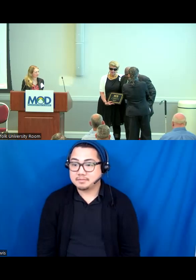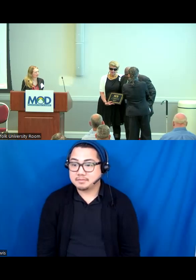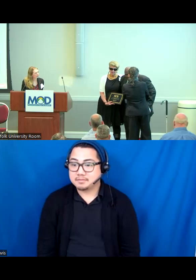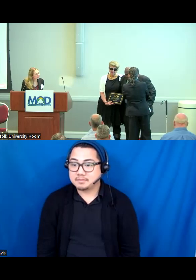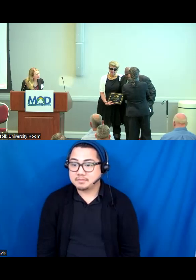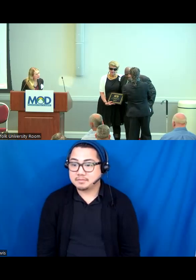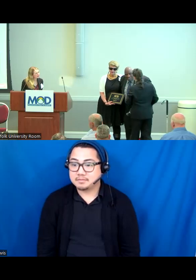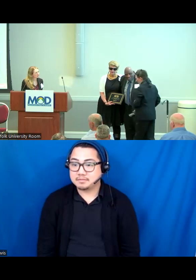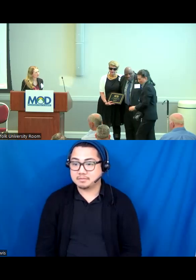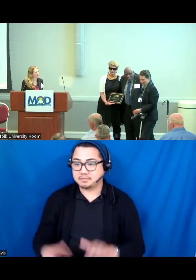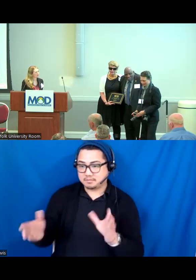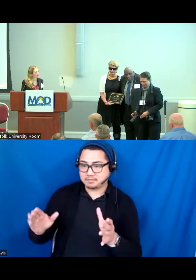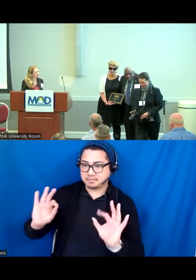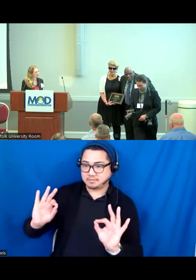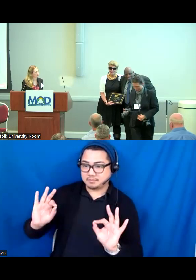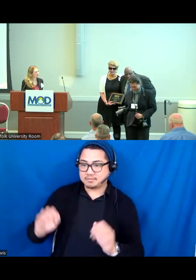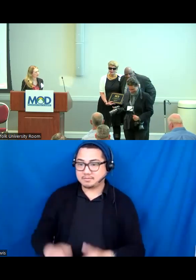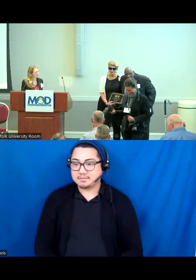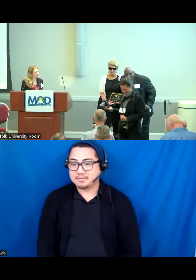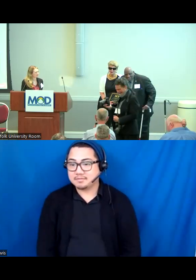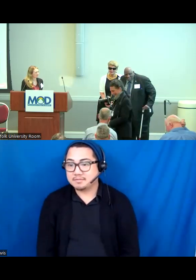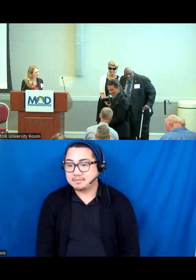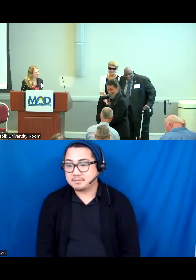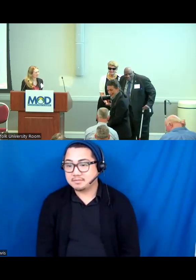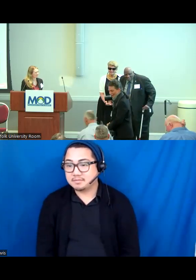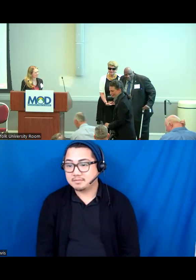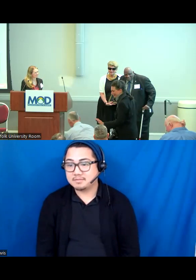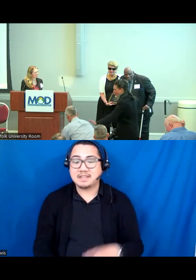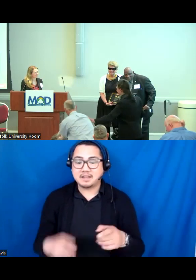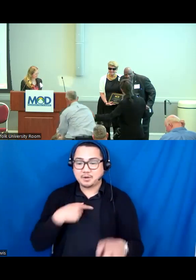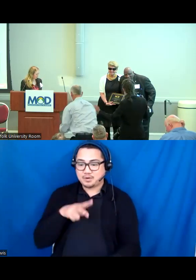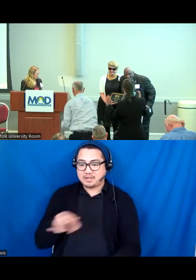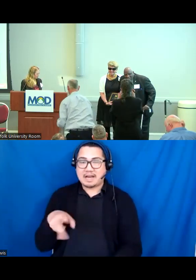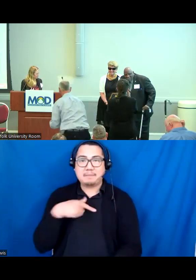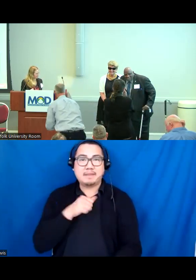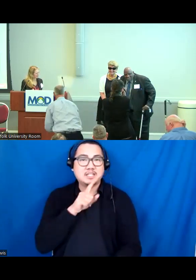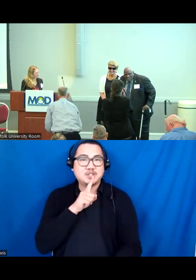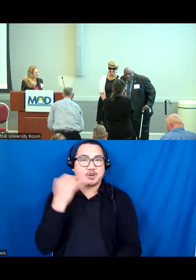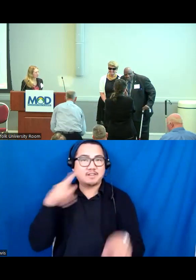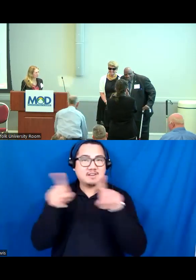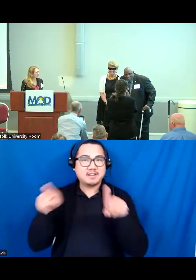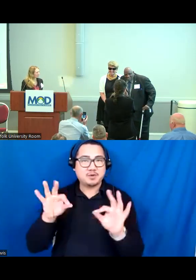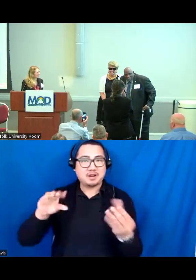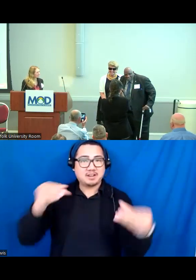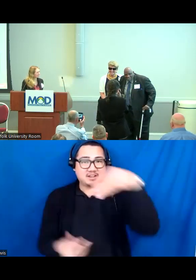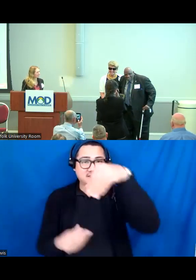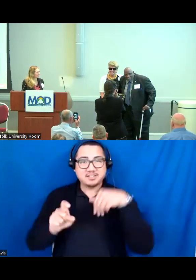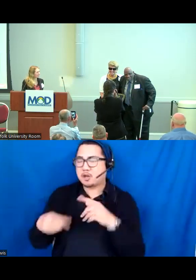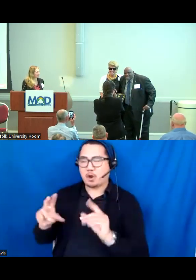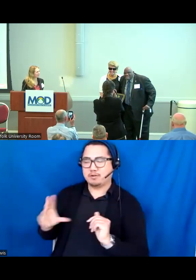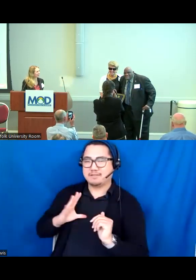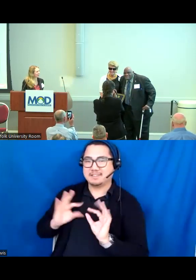Yeah. Yeah. The blind faux pas. You could be holding it upside down. Are we okay? You're good. There we go. You're beautiful.